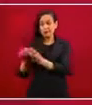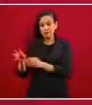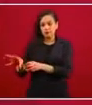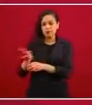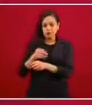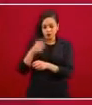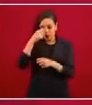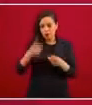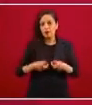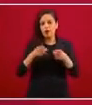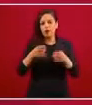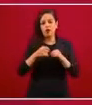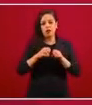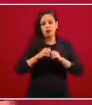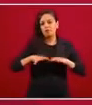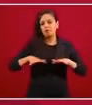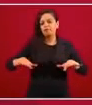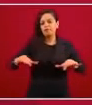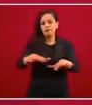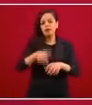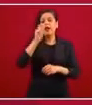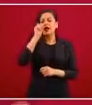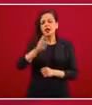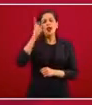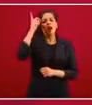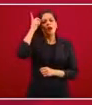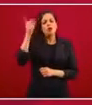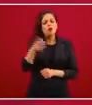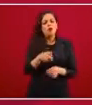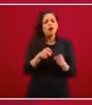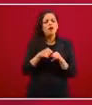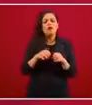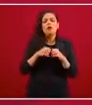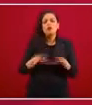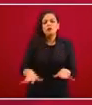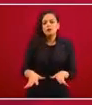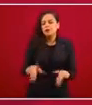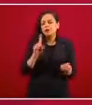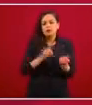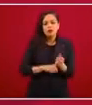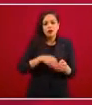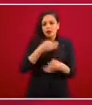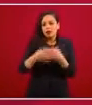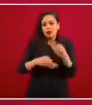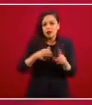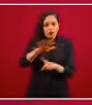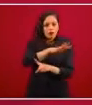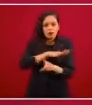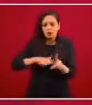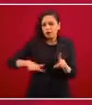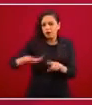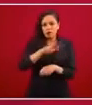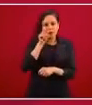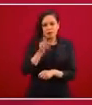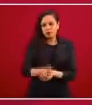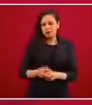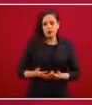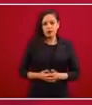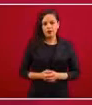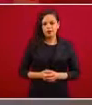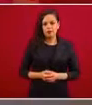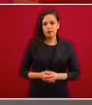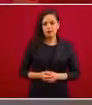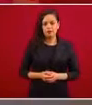them and all of us pay for this information. So who owns this information? All of us. And it is for this